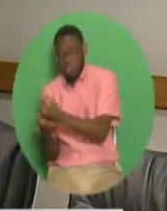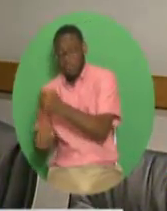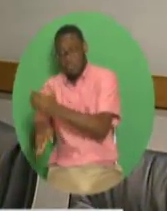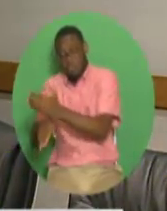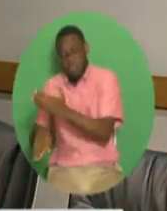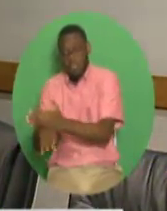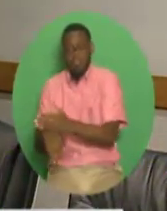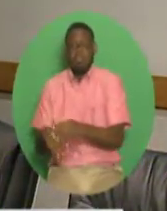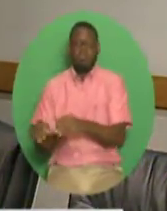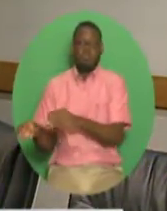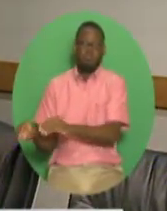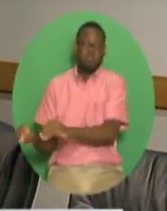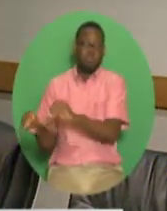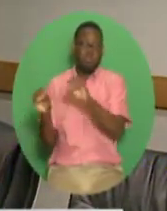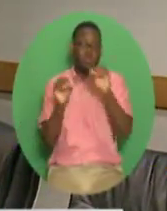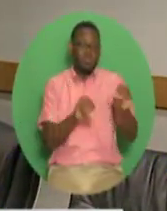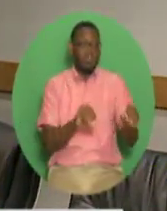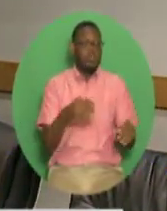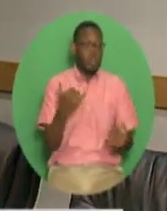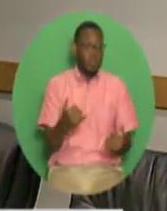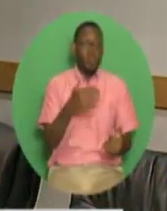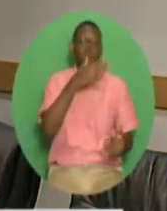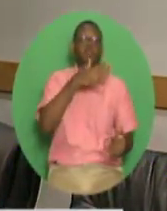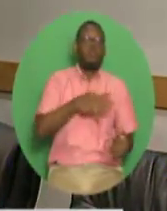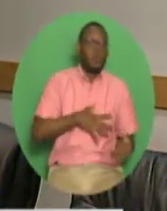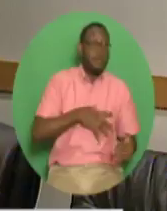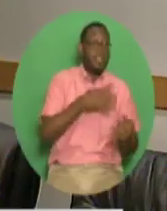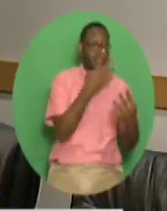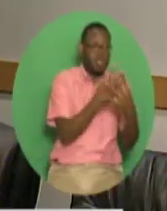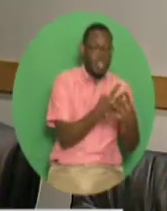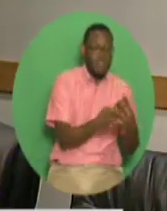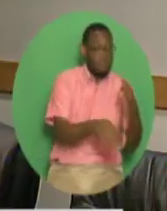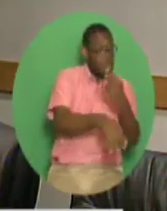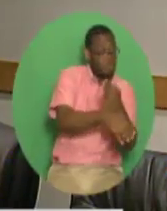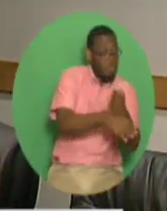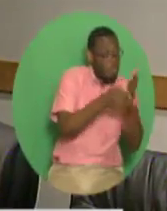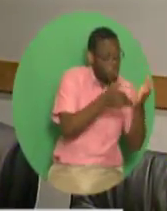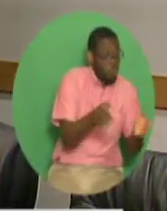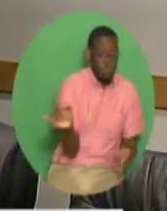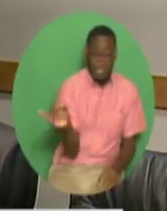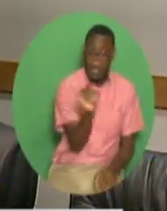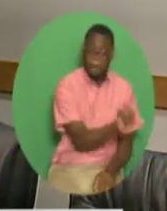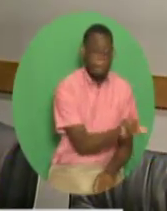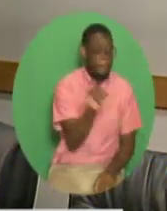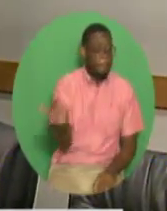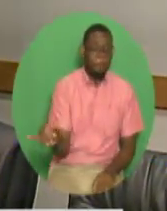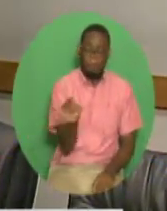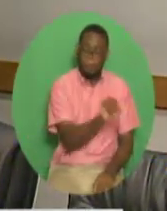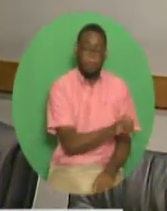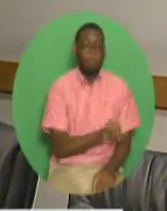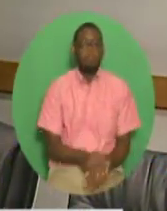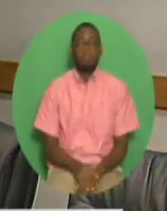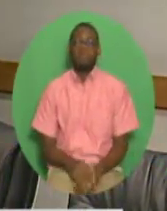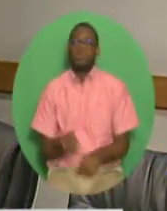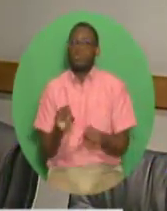that the Ministry of Sport will put aside money. We have already done that to ensure that that program gets help with regards to